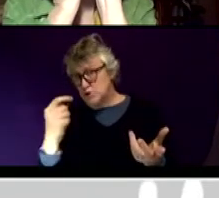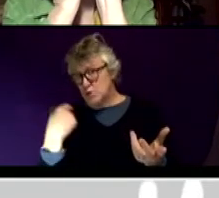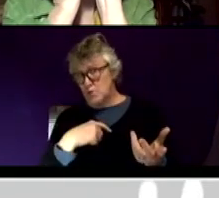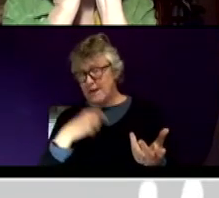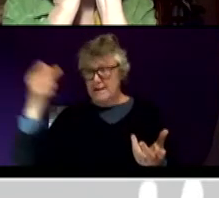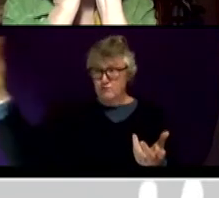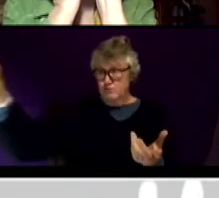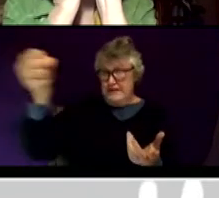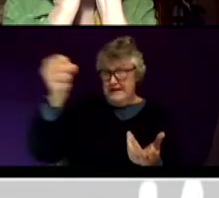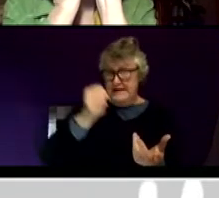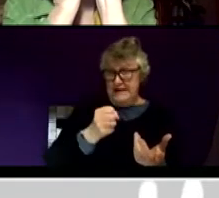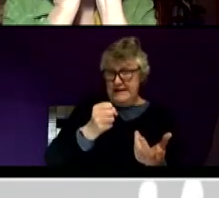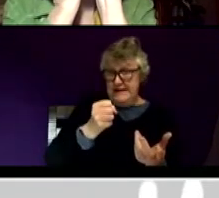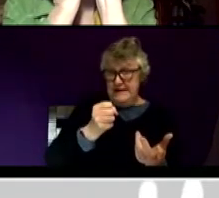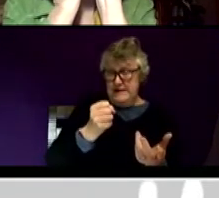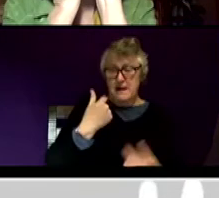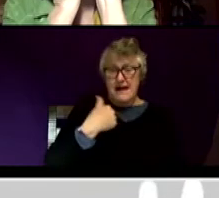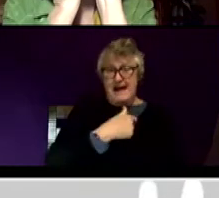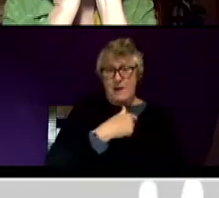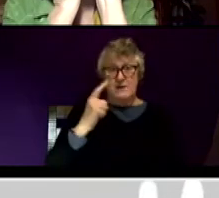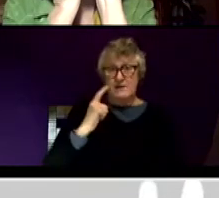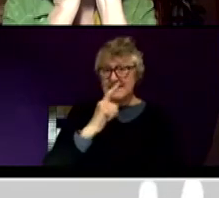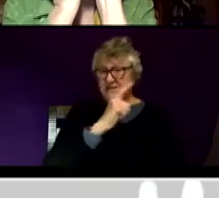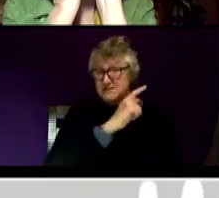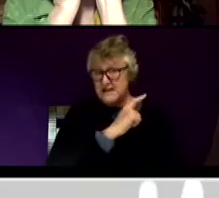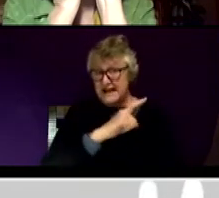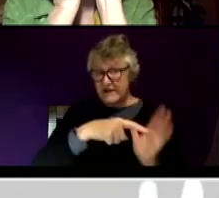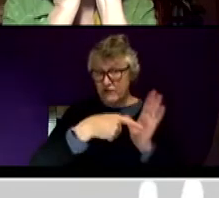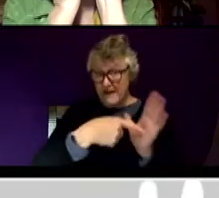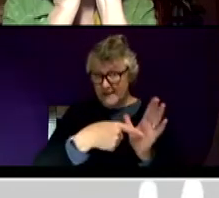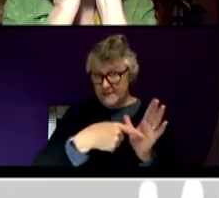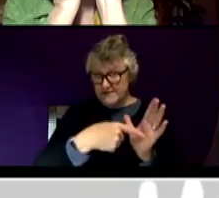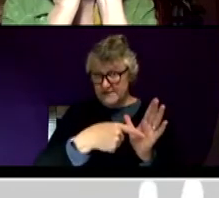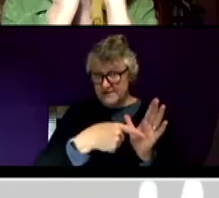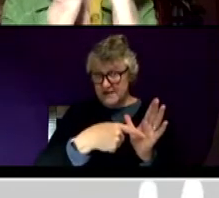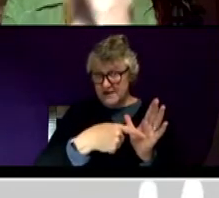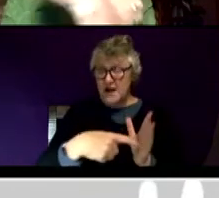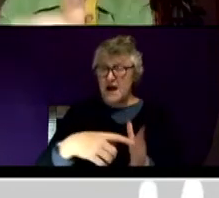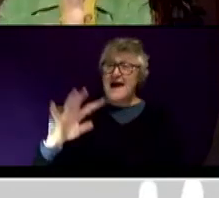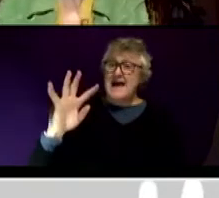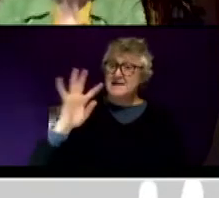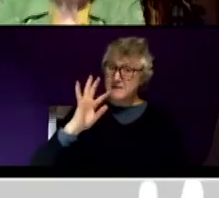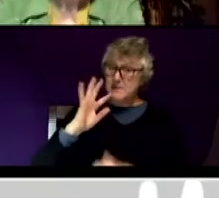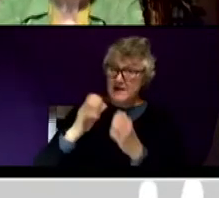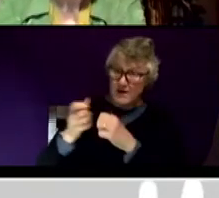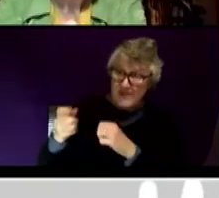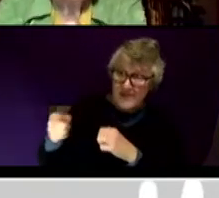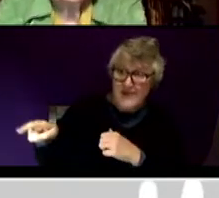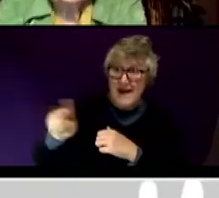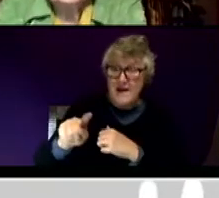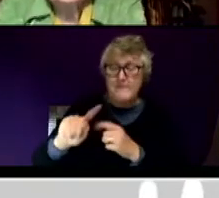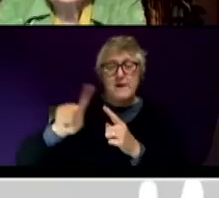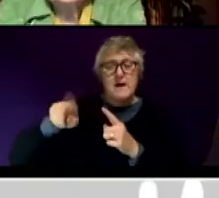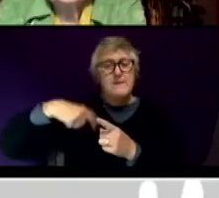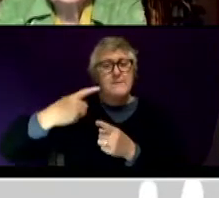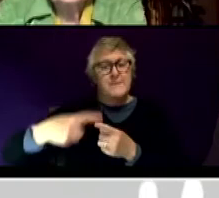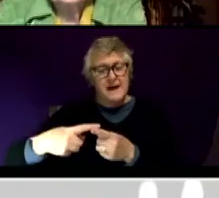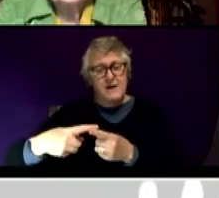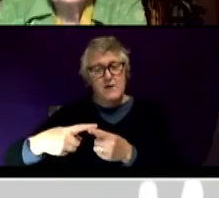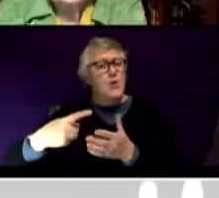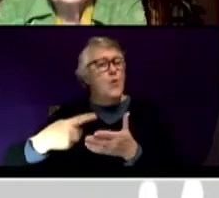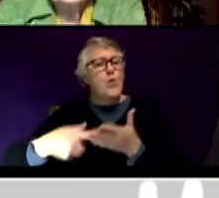reps and speak to them about what criteria need to be part of